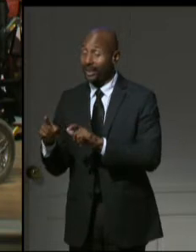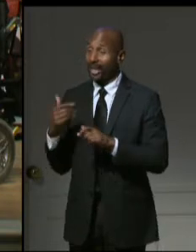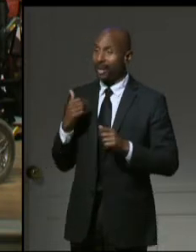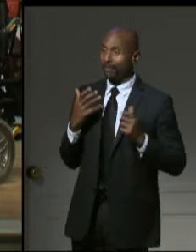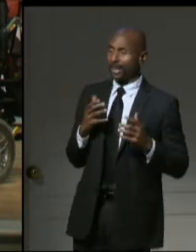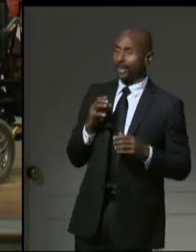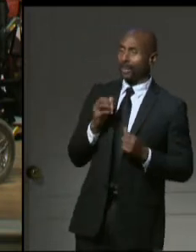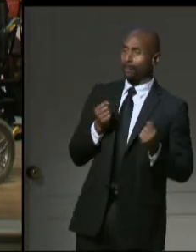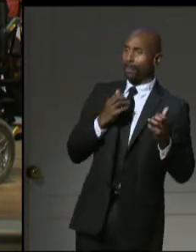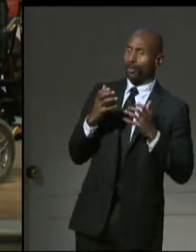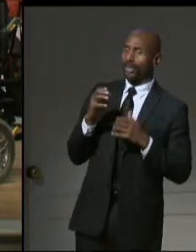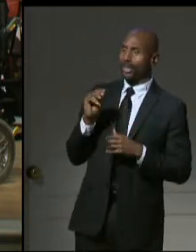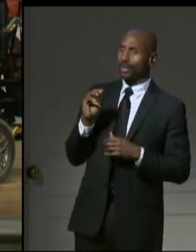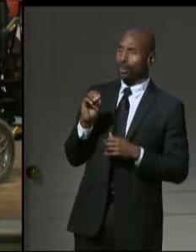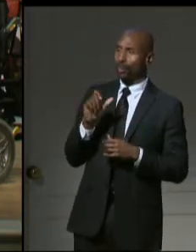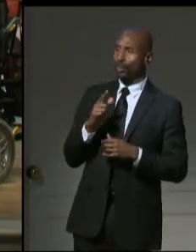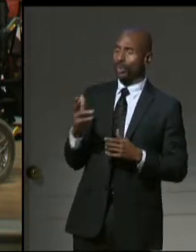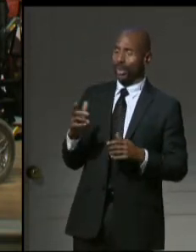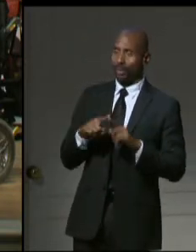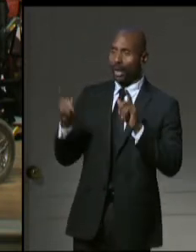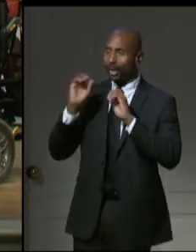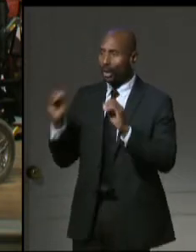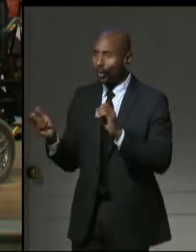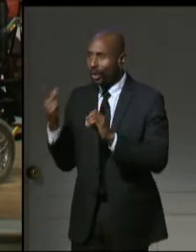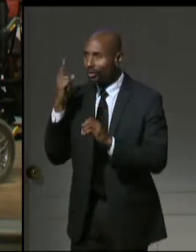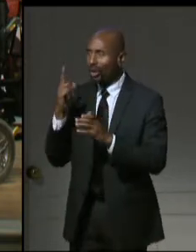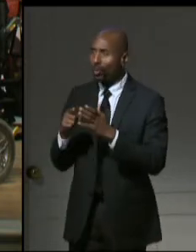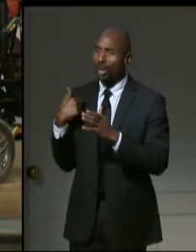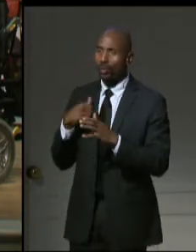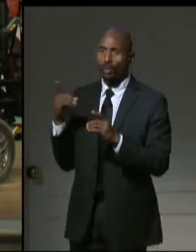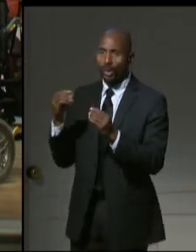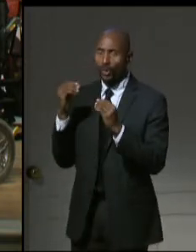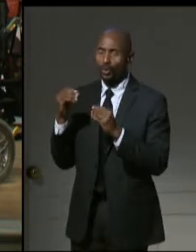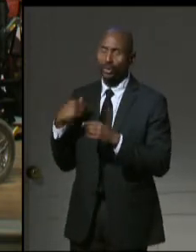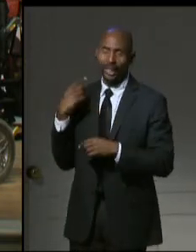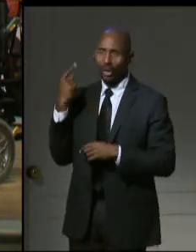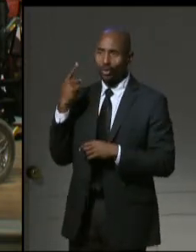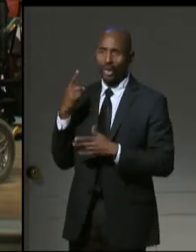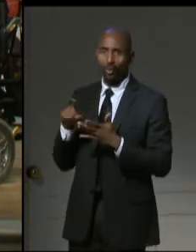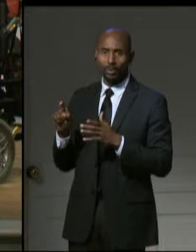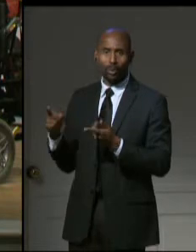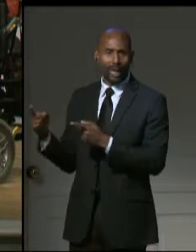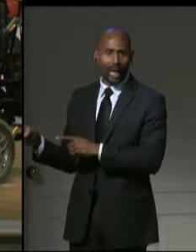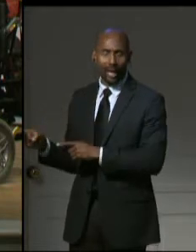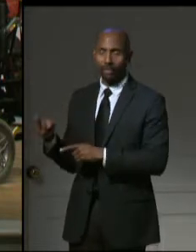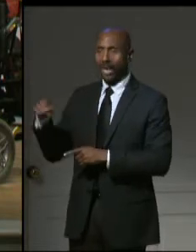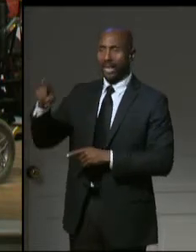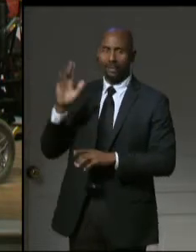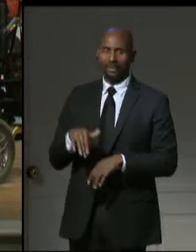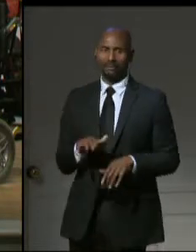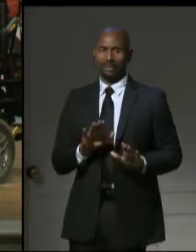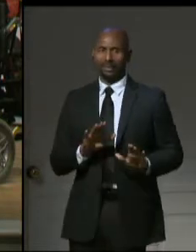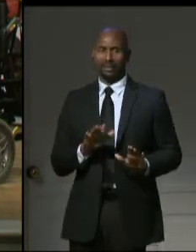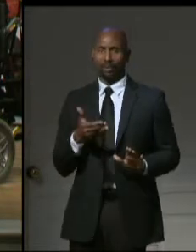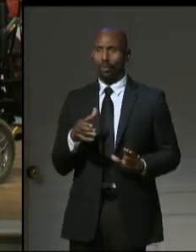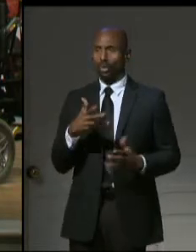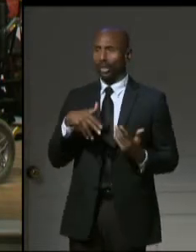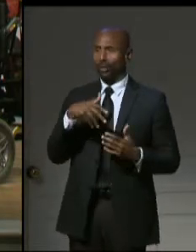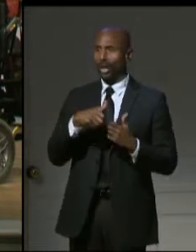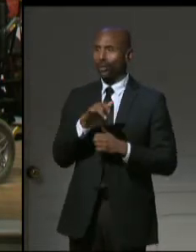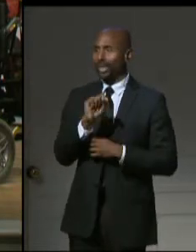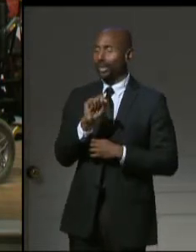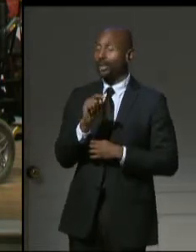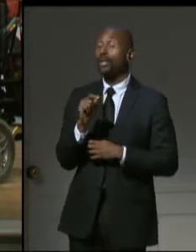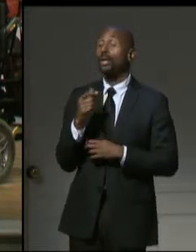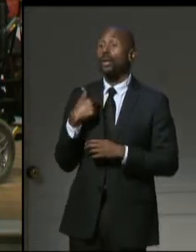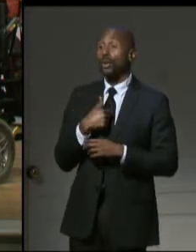and absolutely nobody could understand what we were doing or what was supposed to be happening, and they didn't want to interact with it at all. And so instead